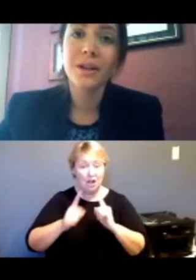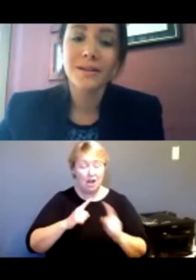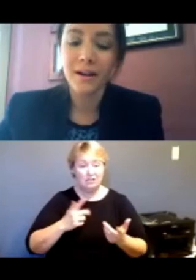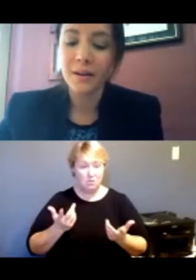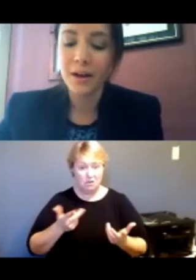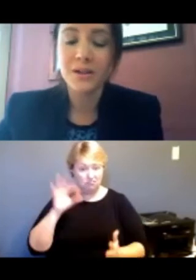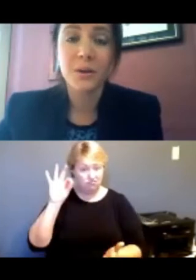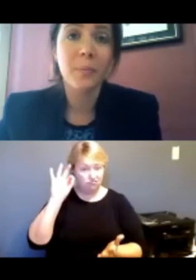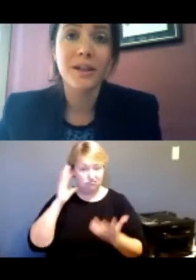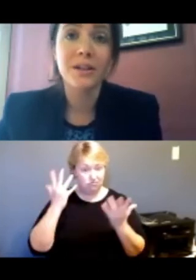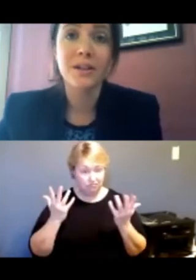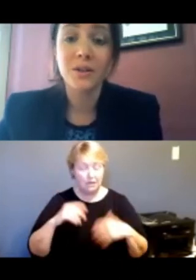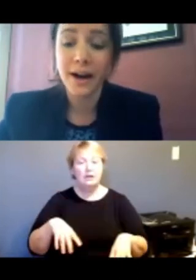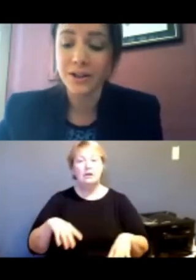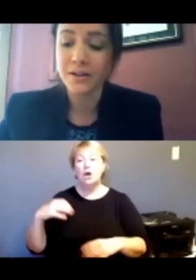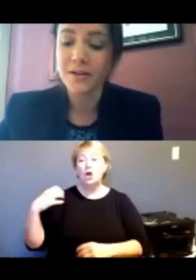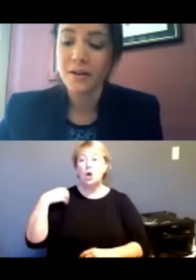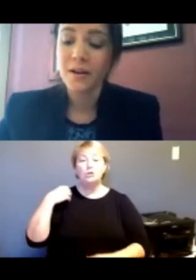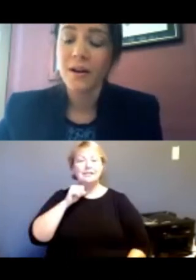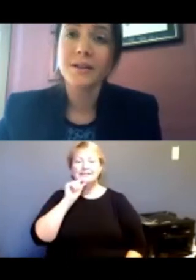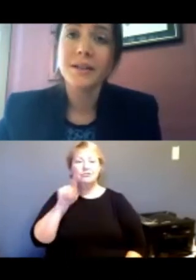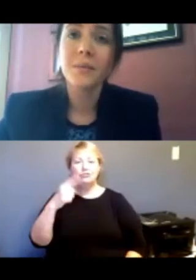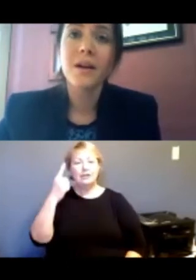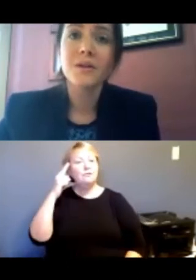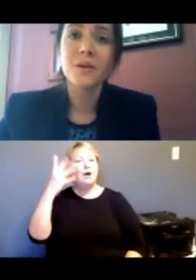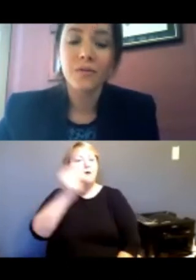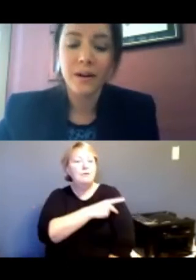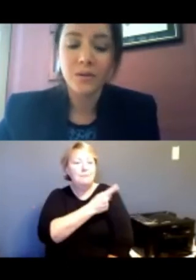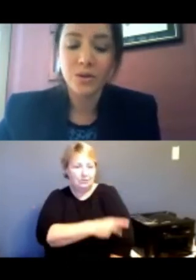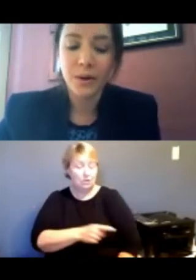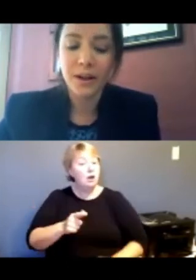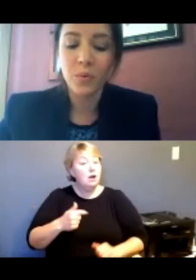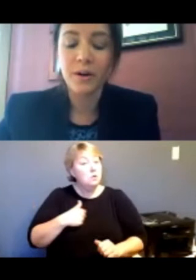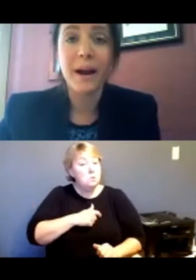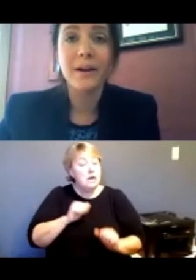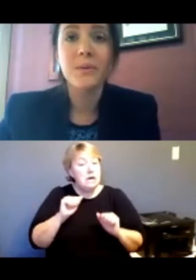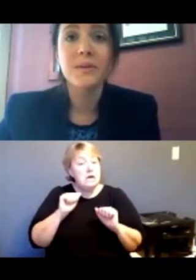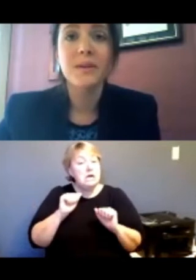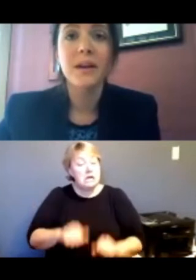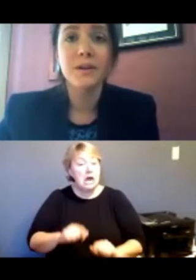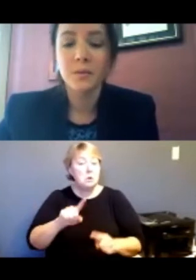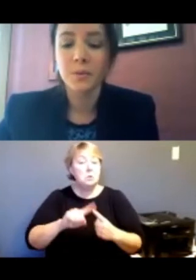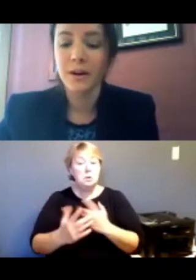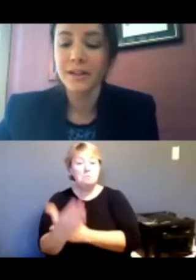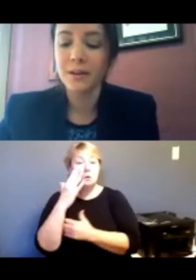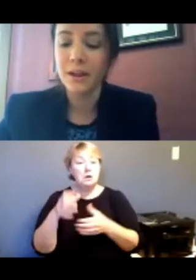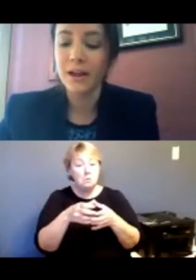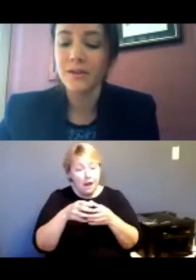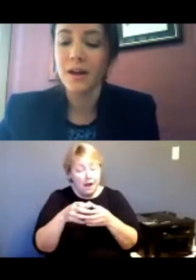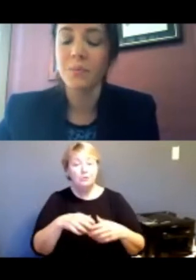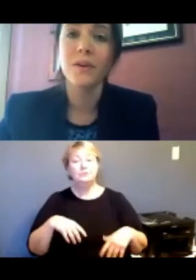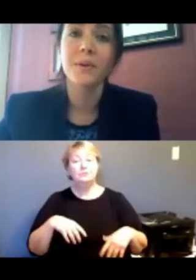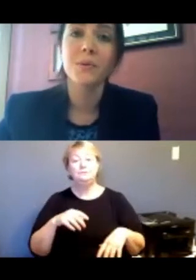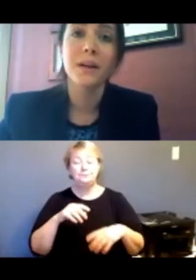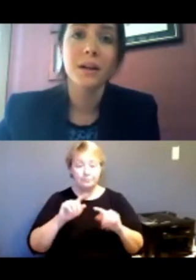of coaching is not limited to outpatient interactions. Our team can also be found joining morning rounds, interdisciplinary team